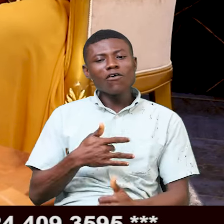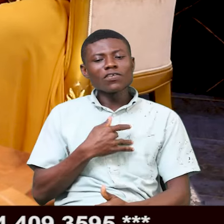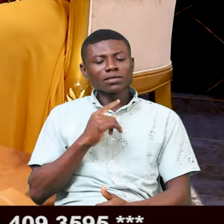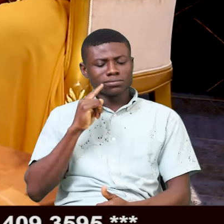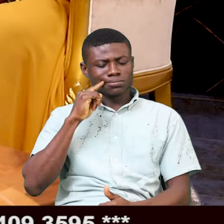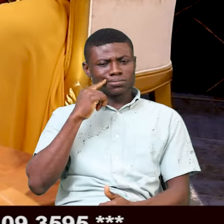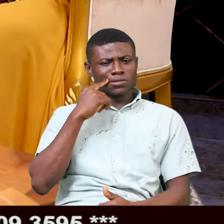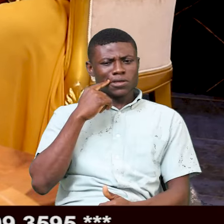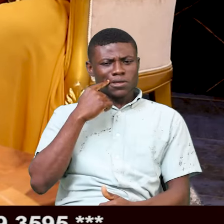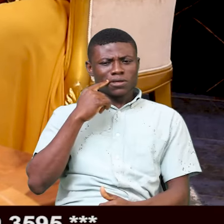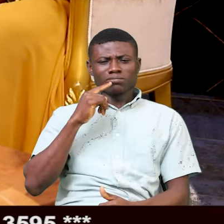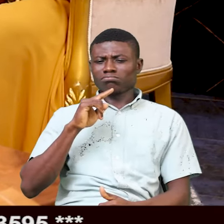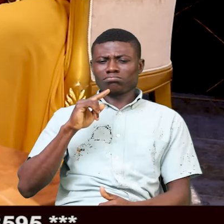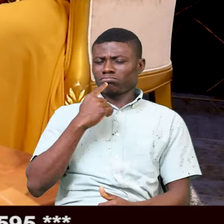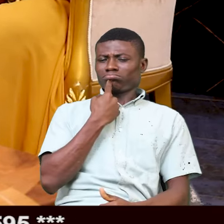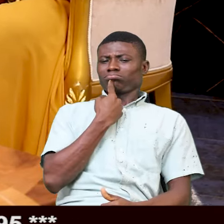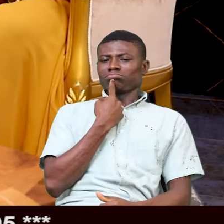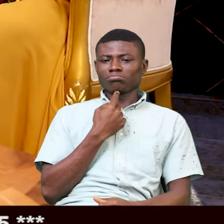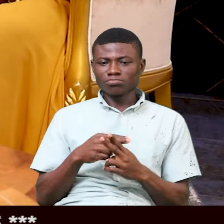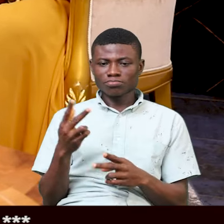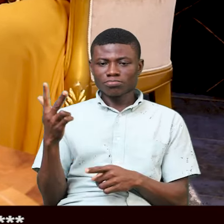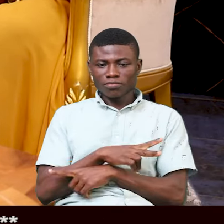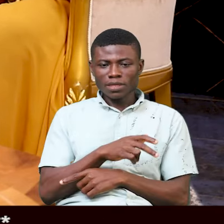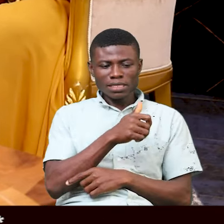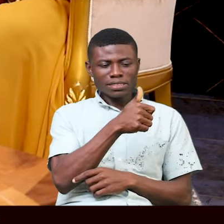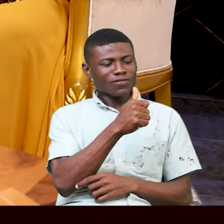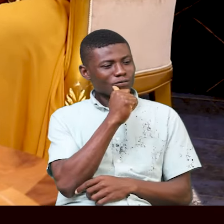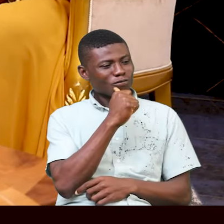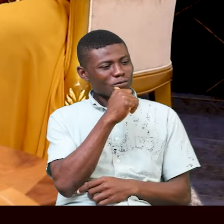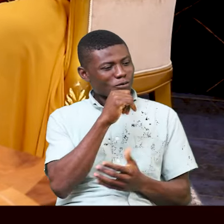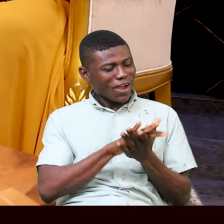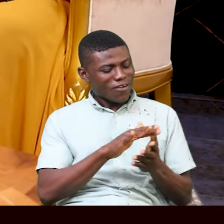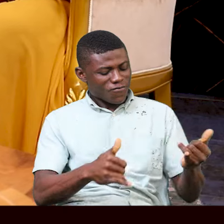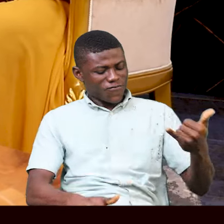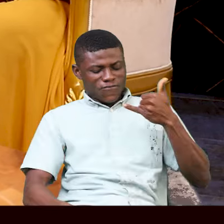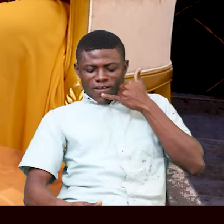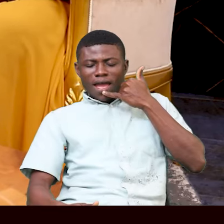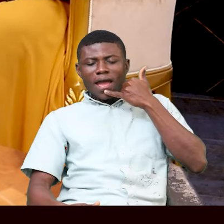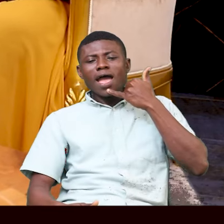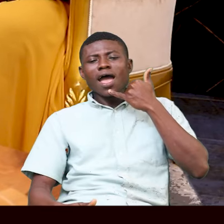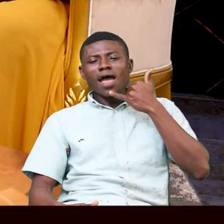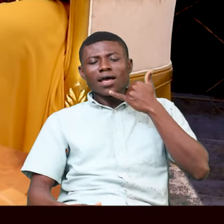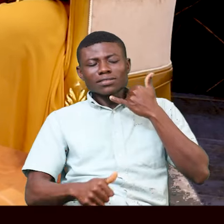Our pastor 3 days what they were in no. Ani. Onu no frame me.